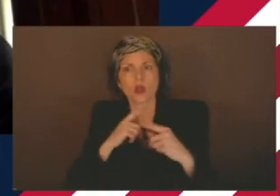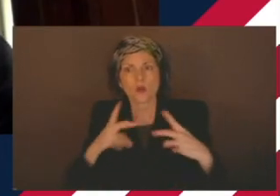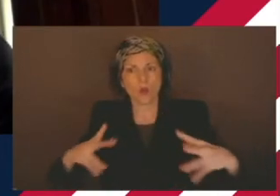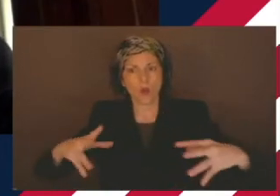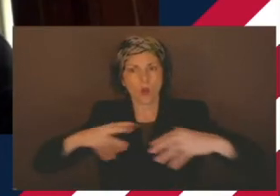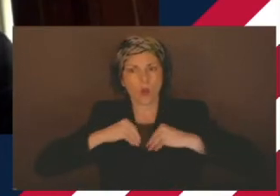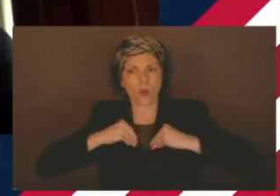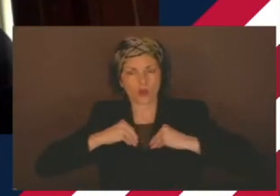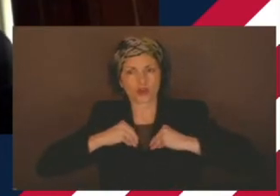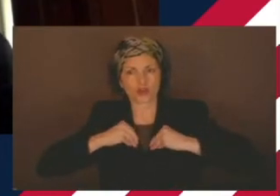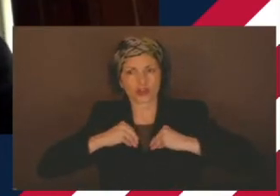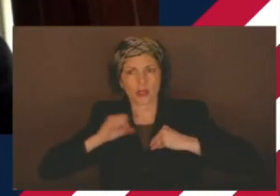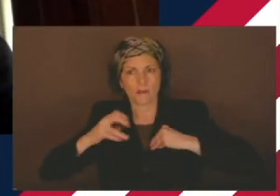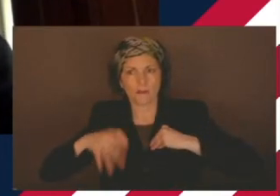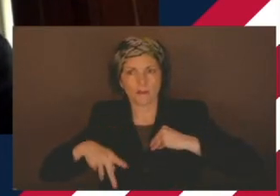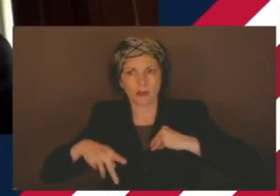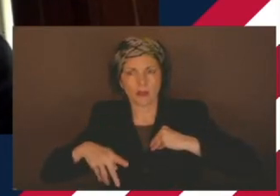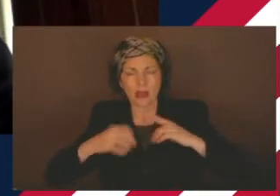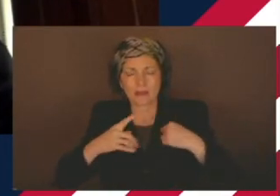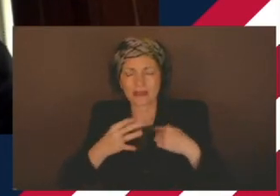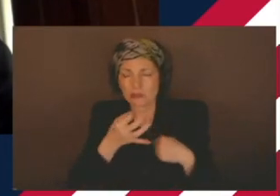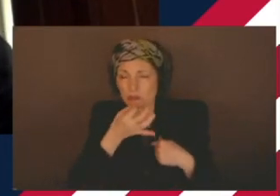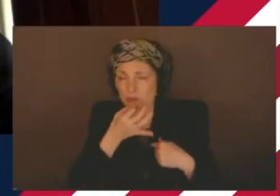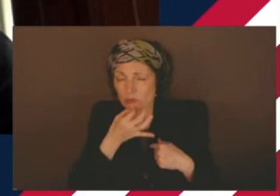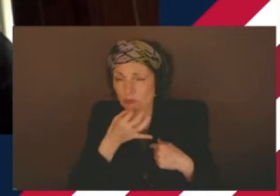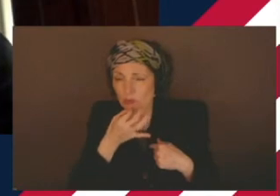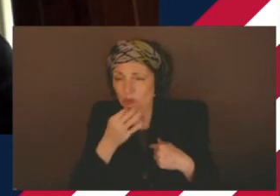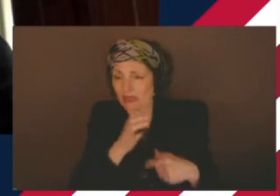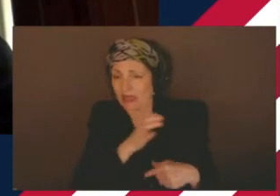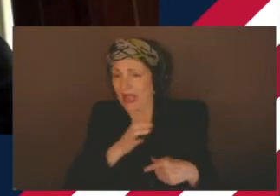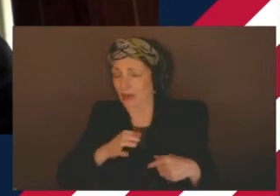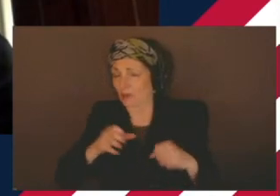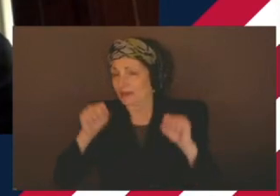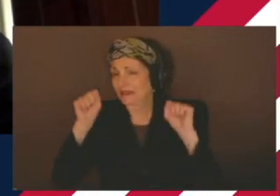we are so close in Congress to being able to get this done.